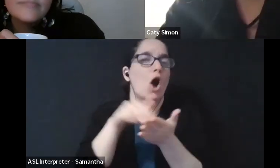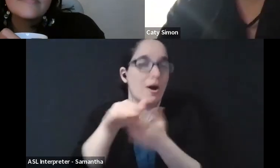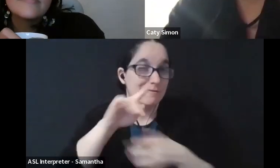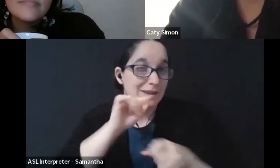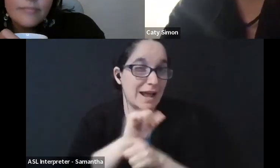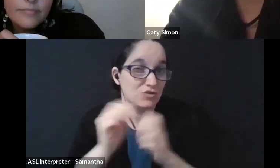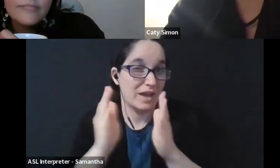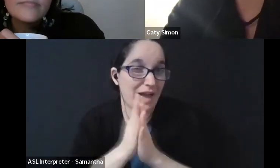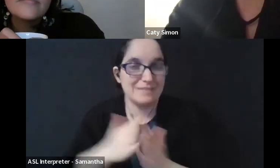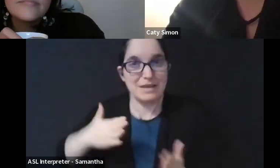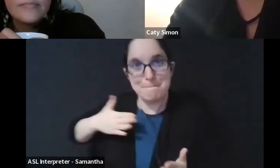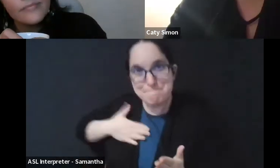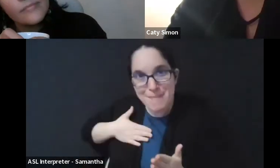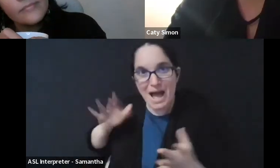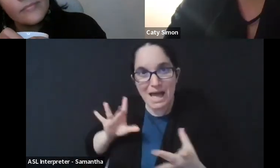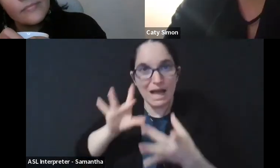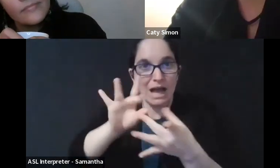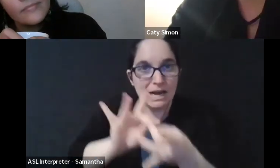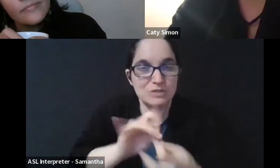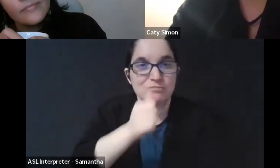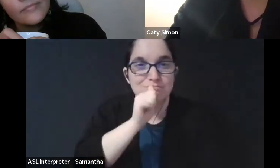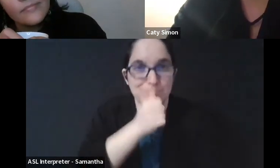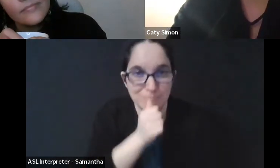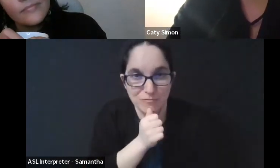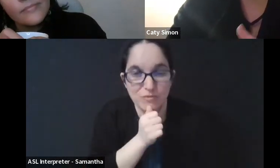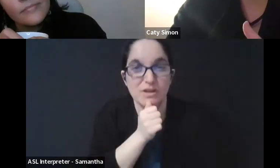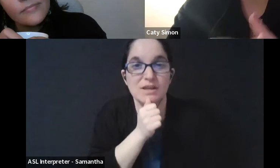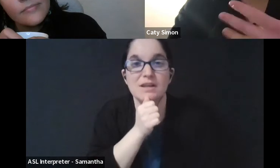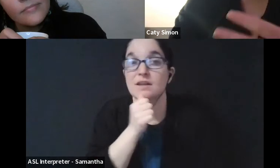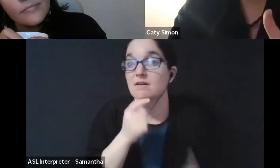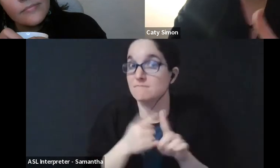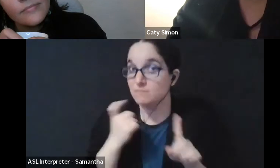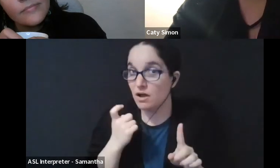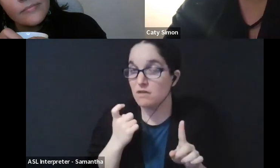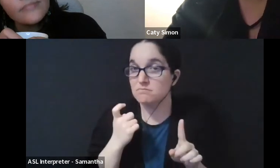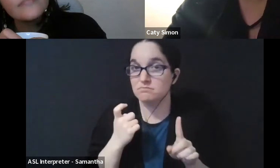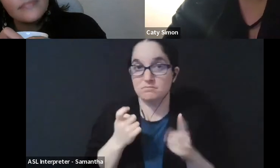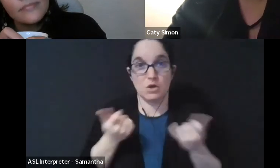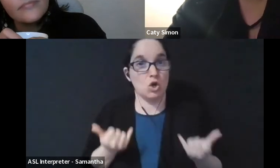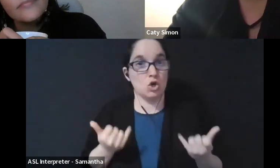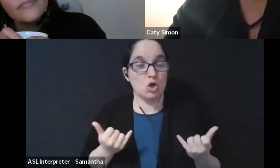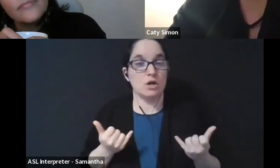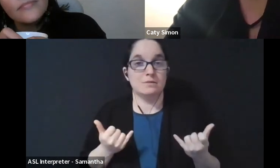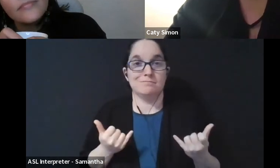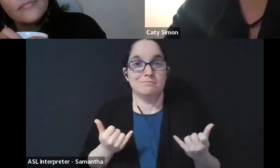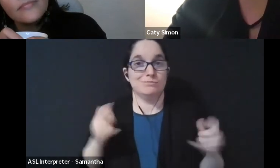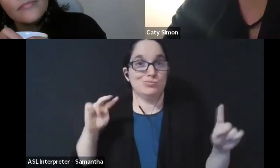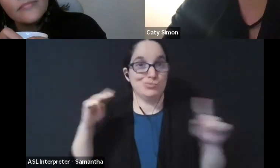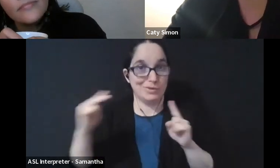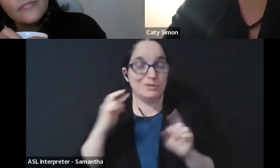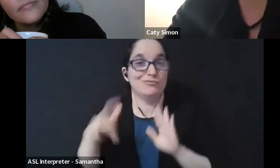about is my connection to suffering as determined by like my relative precocity. And the thing is,